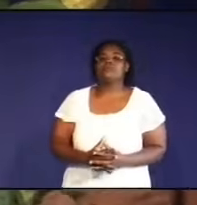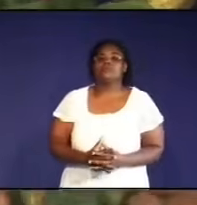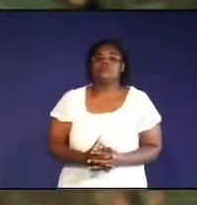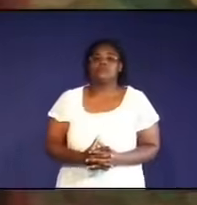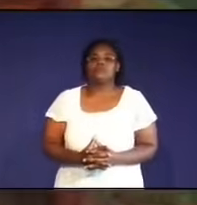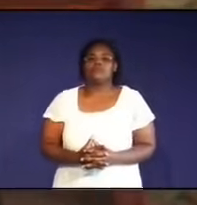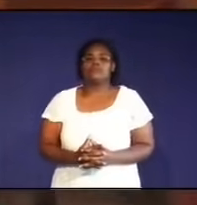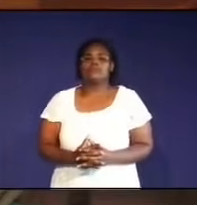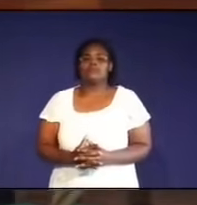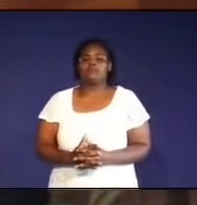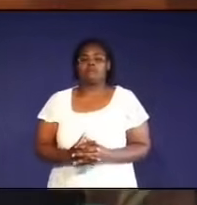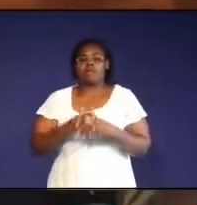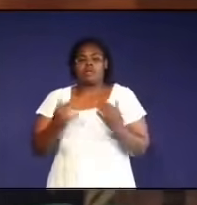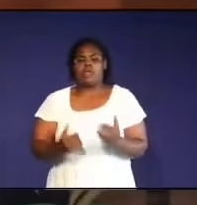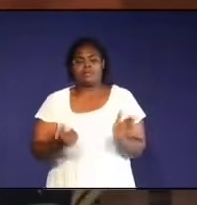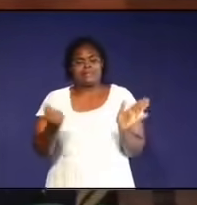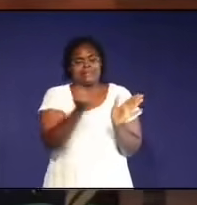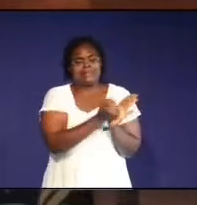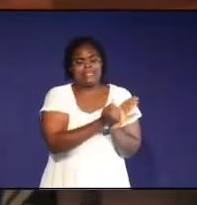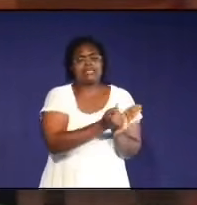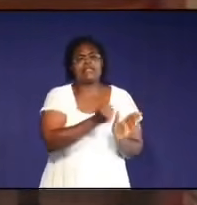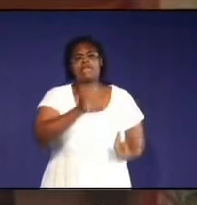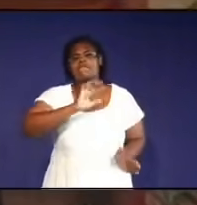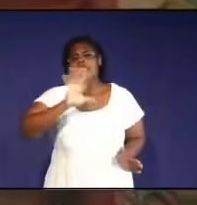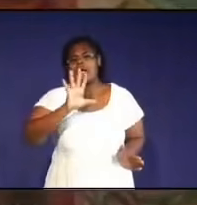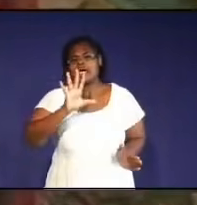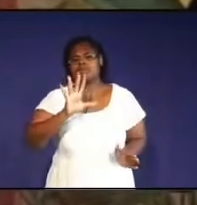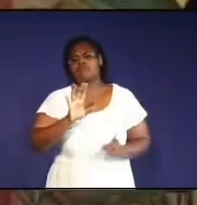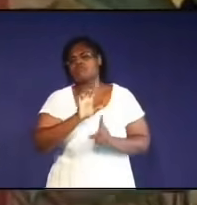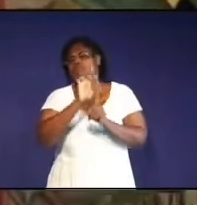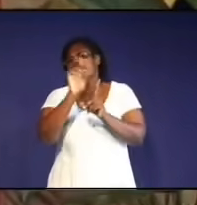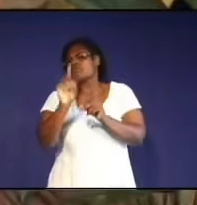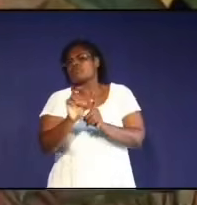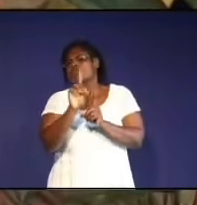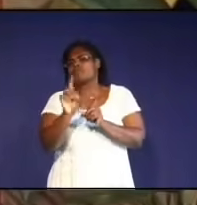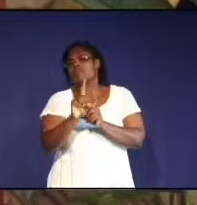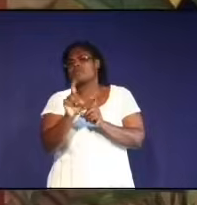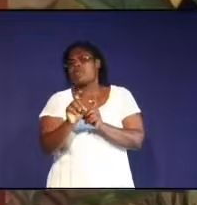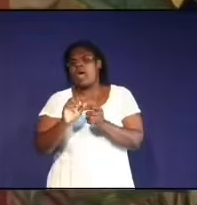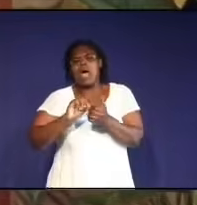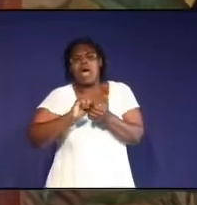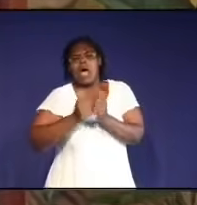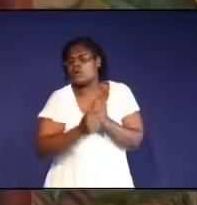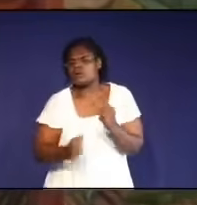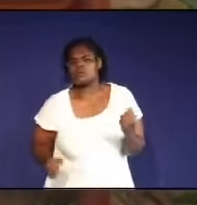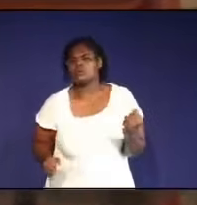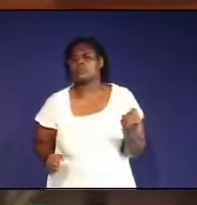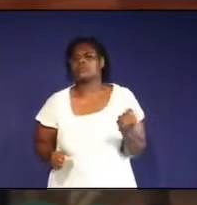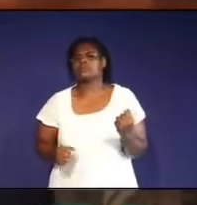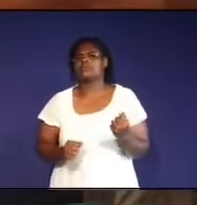So under seal number 5, the question, how long?